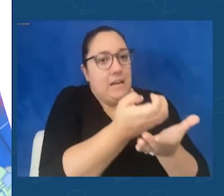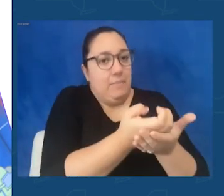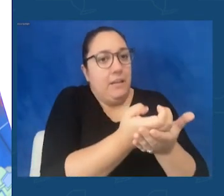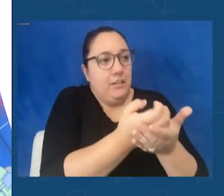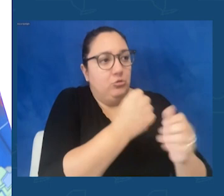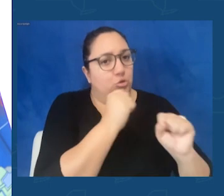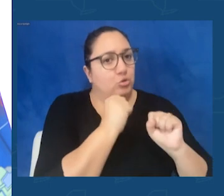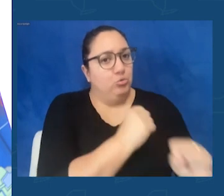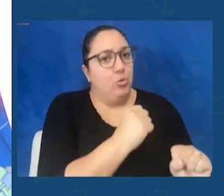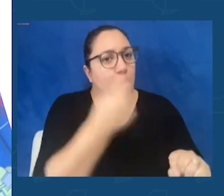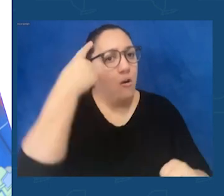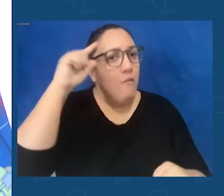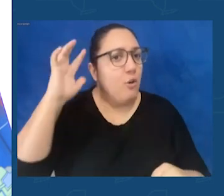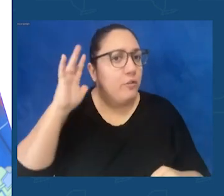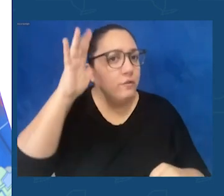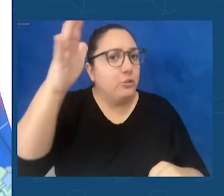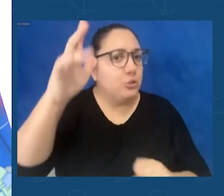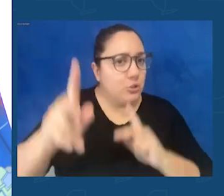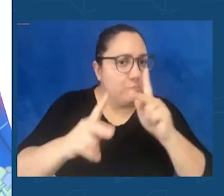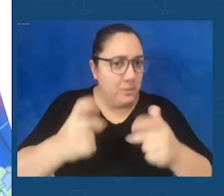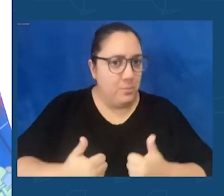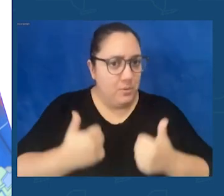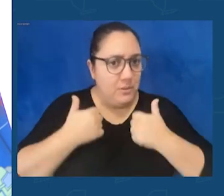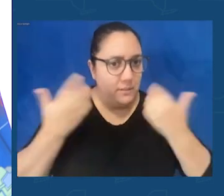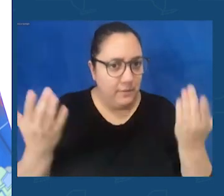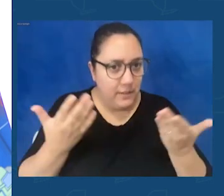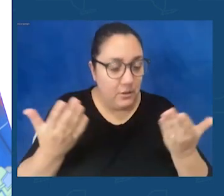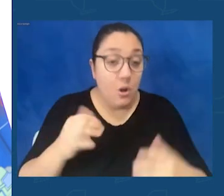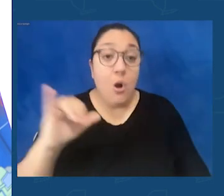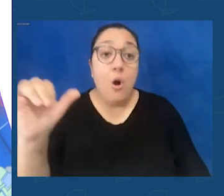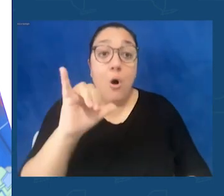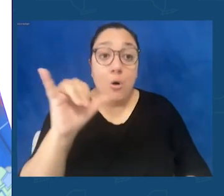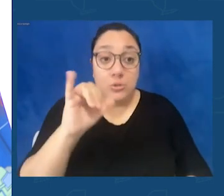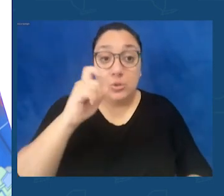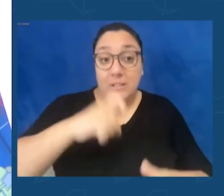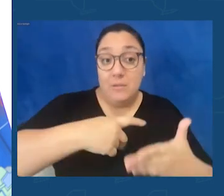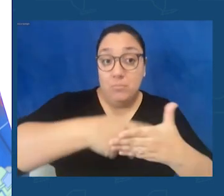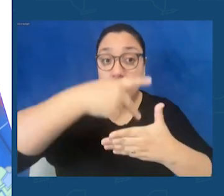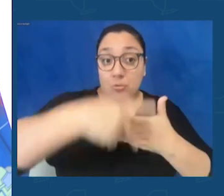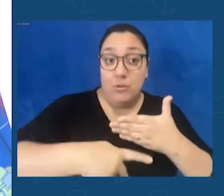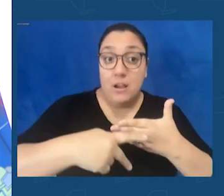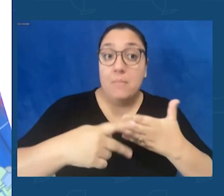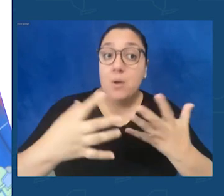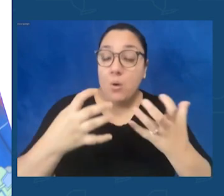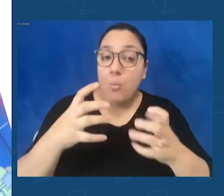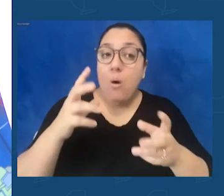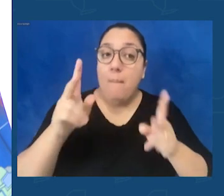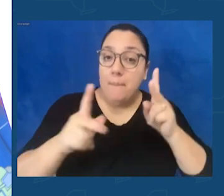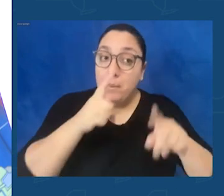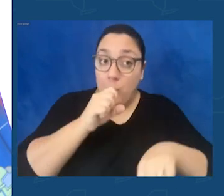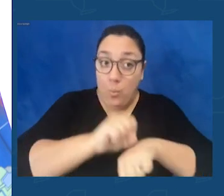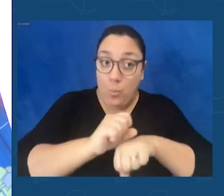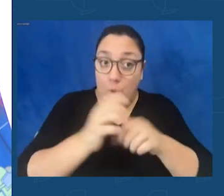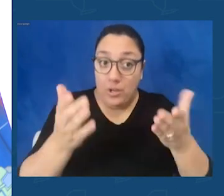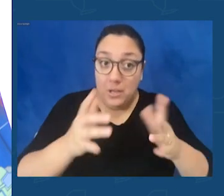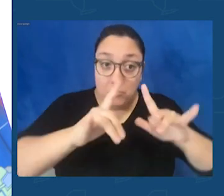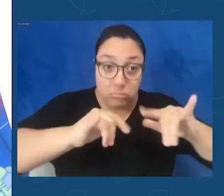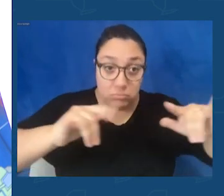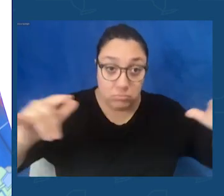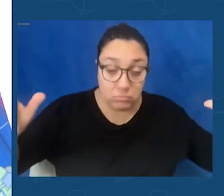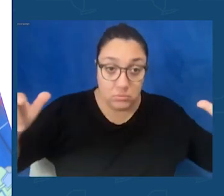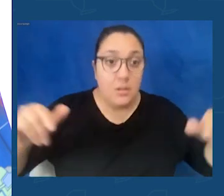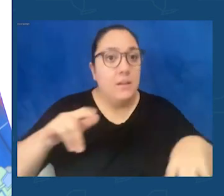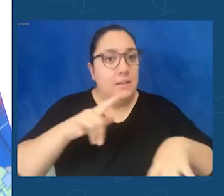initiatives that create inclusive and diverse workforce while maintaining a sustainable environment, all while attracting